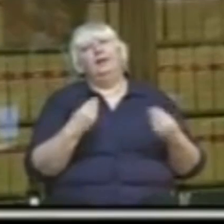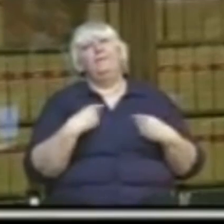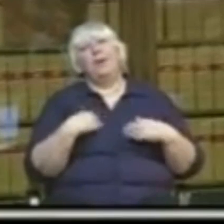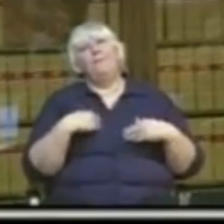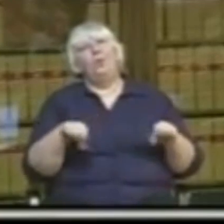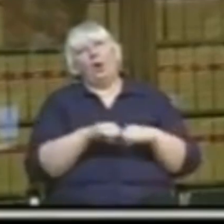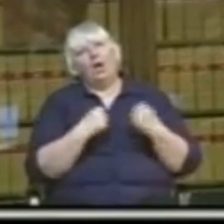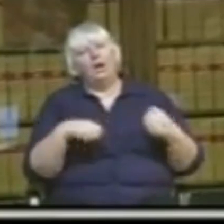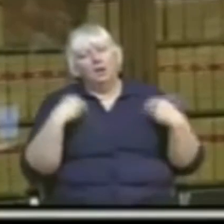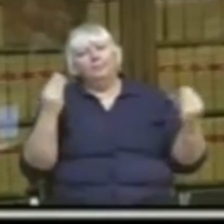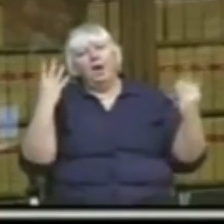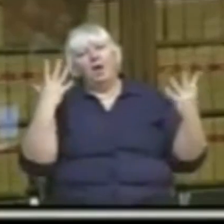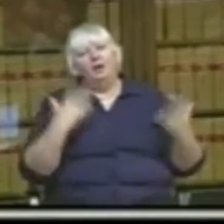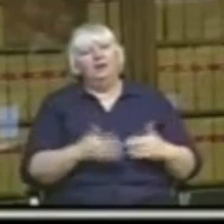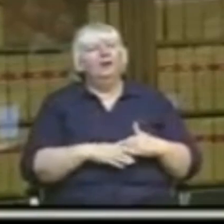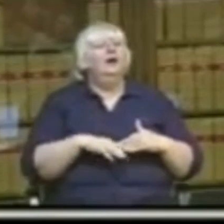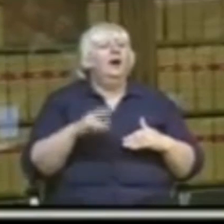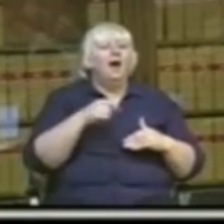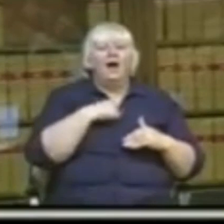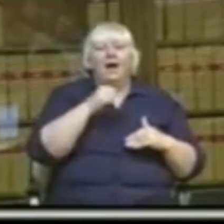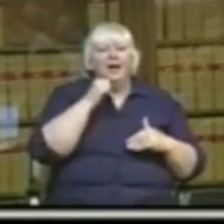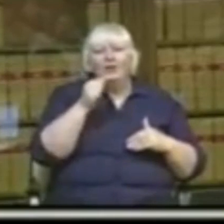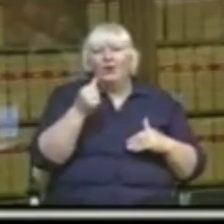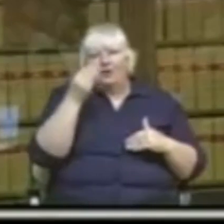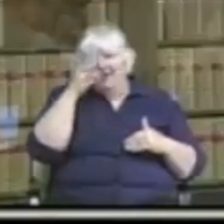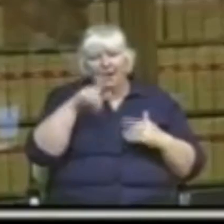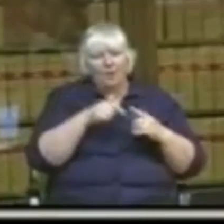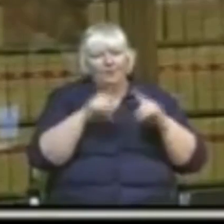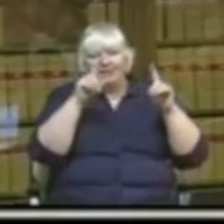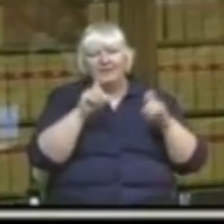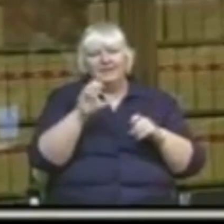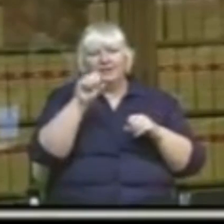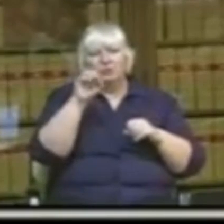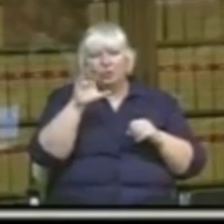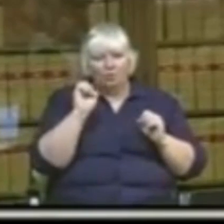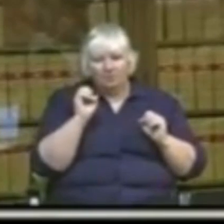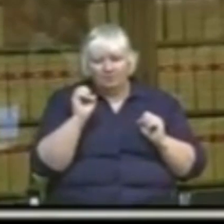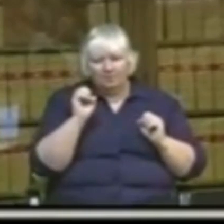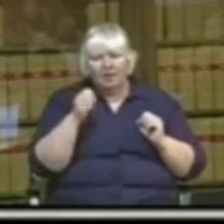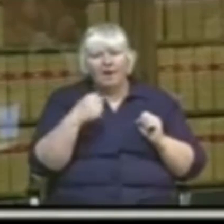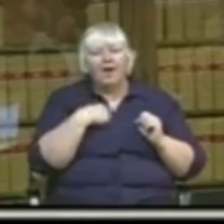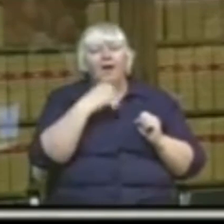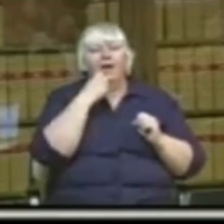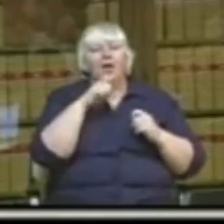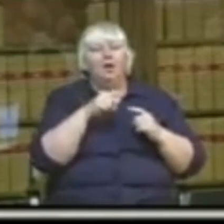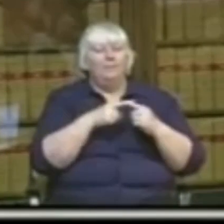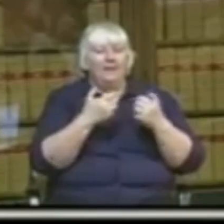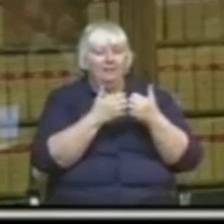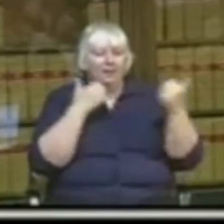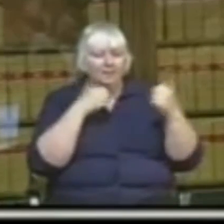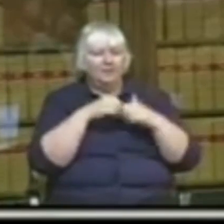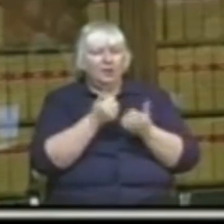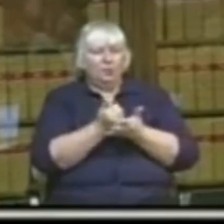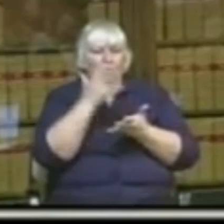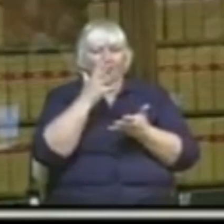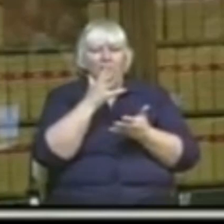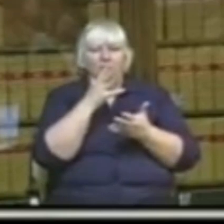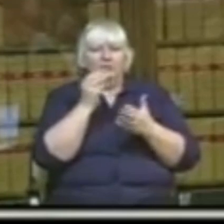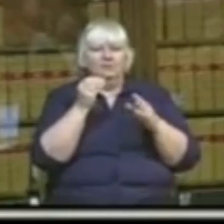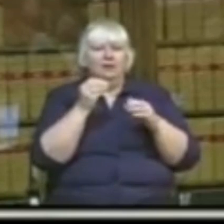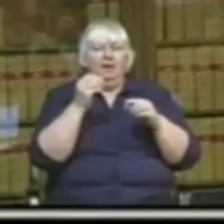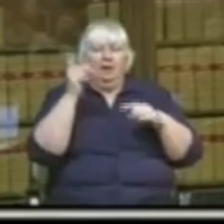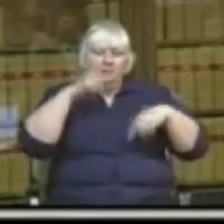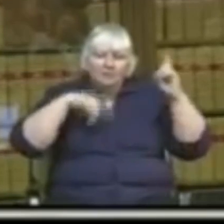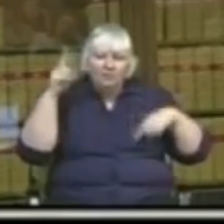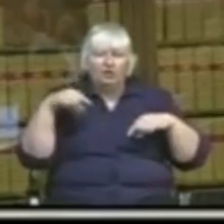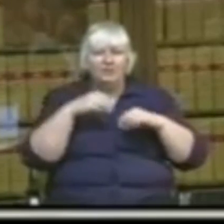break. Again, I don't give a rip about a test score gap. I care about a gap in richness and breadth of experience.